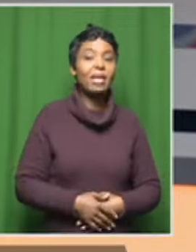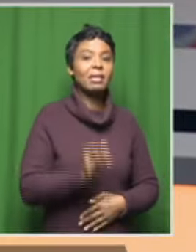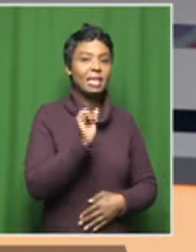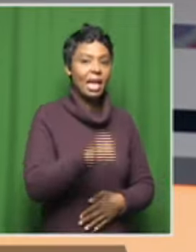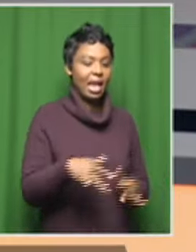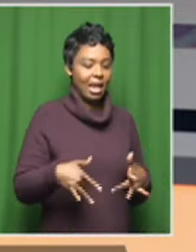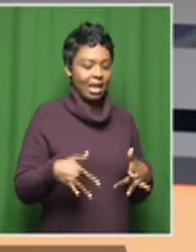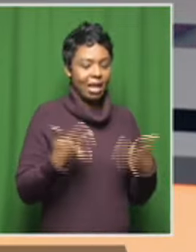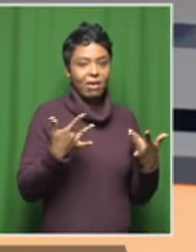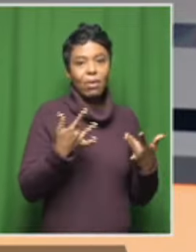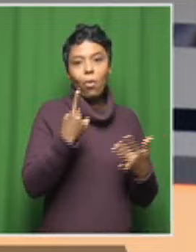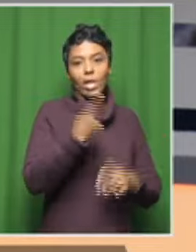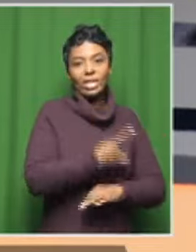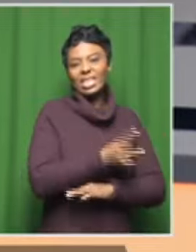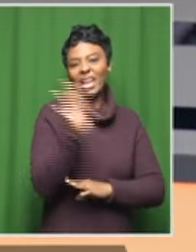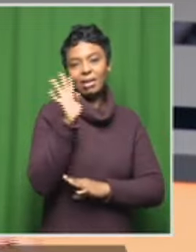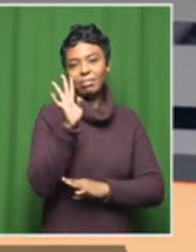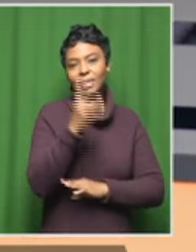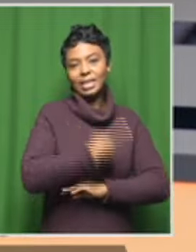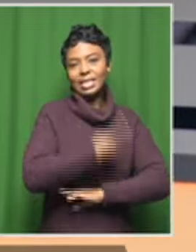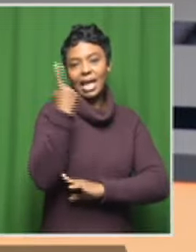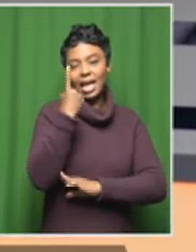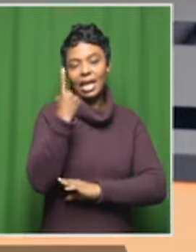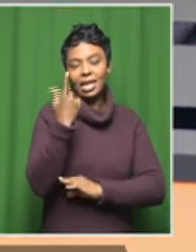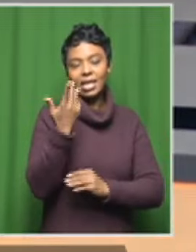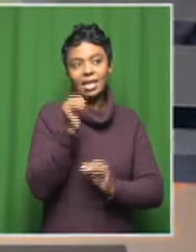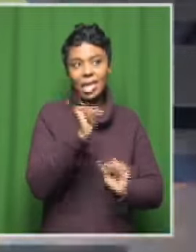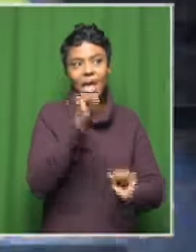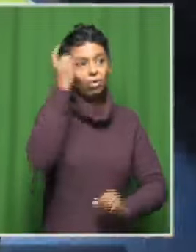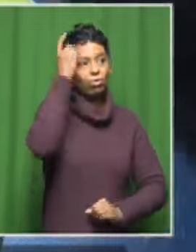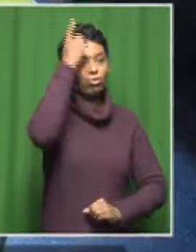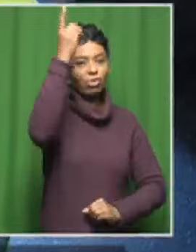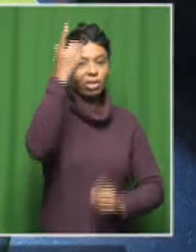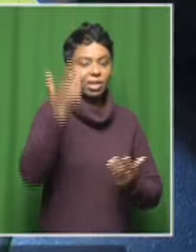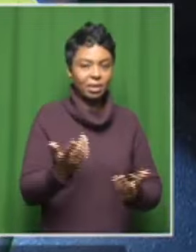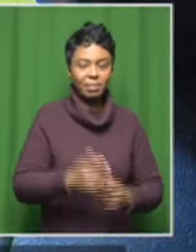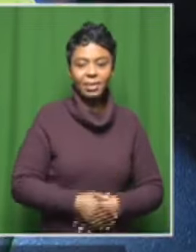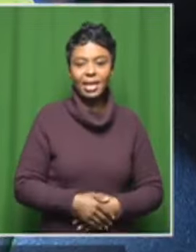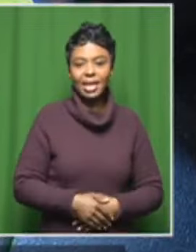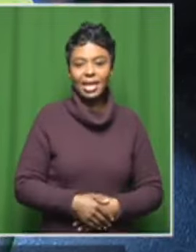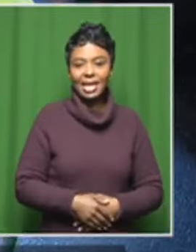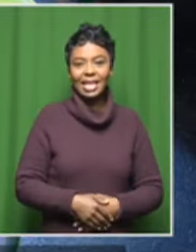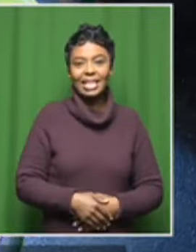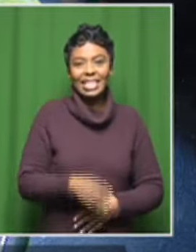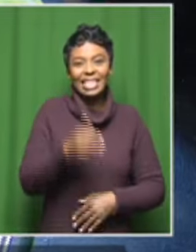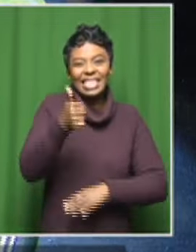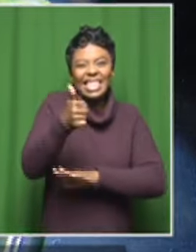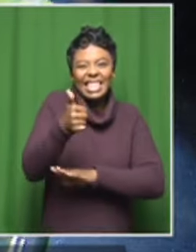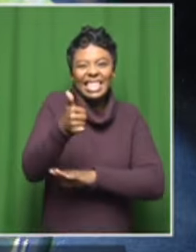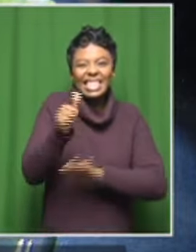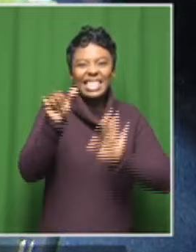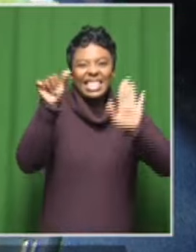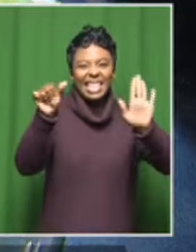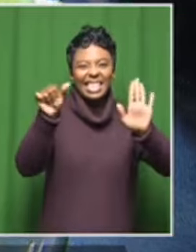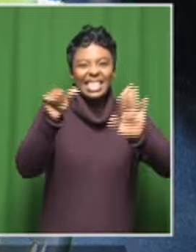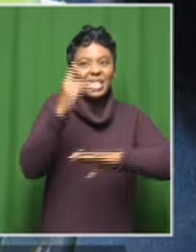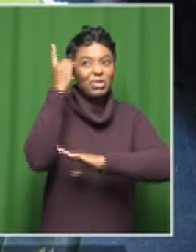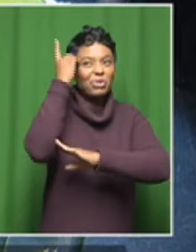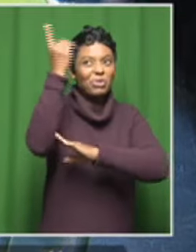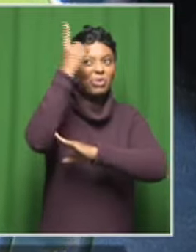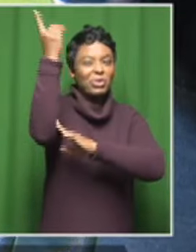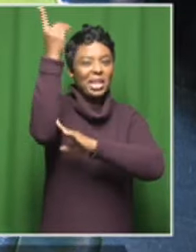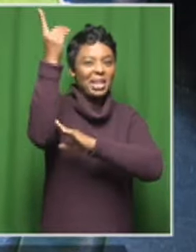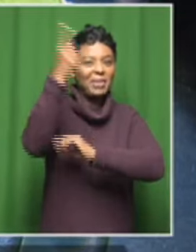do, I'm reading it, and you can, you know, verify it or not. 6 dreams a day? Yes. Is that what you try and make them come